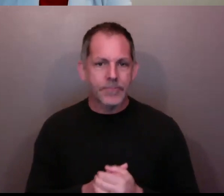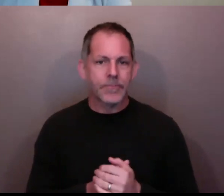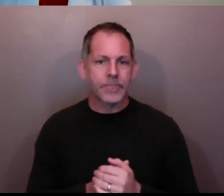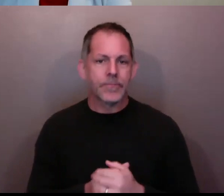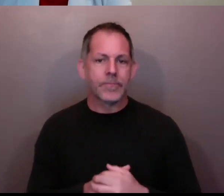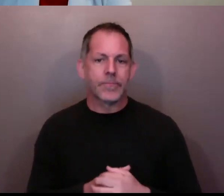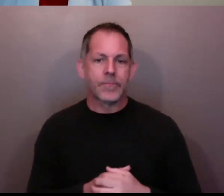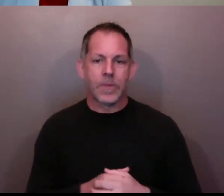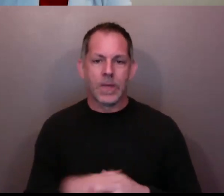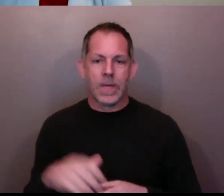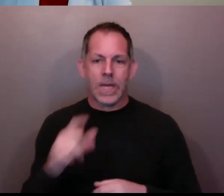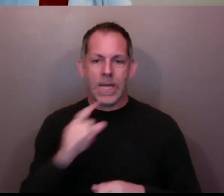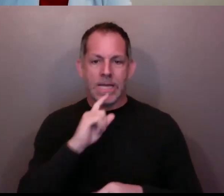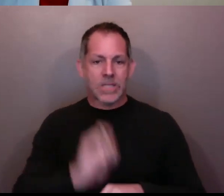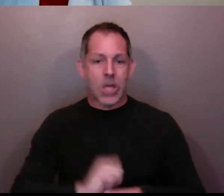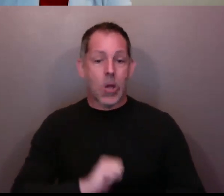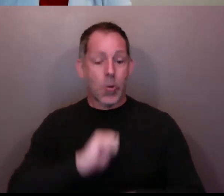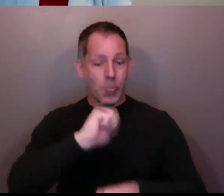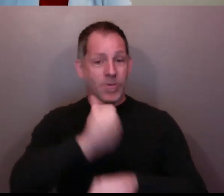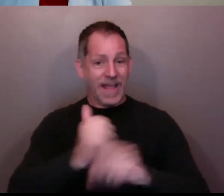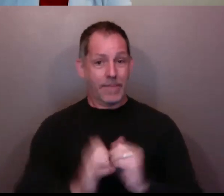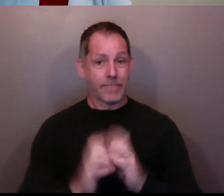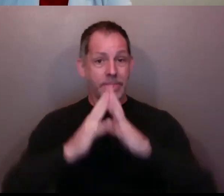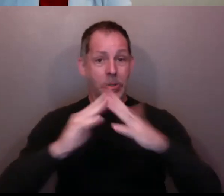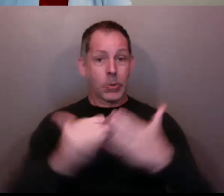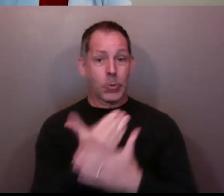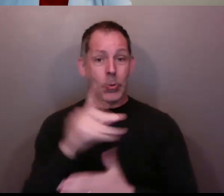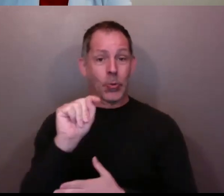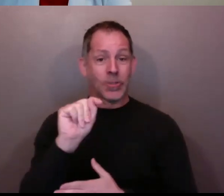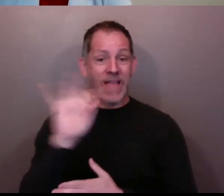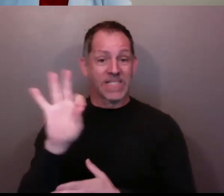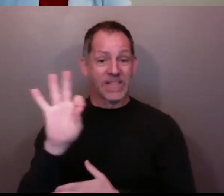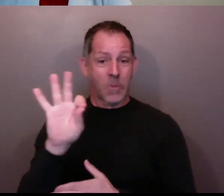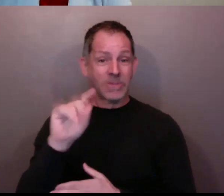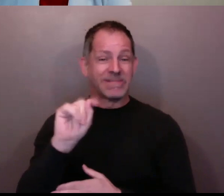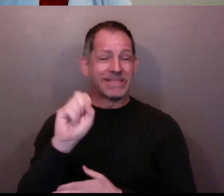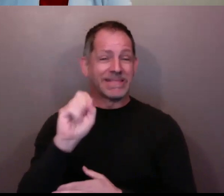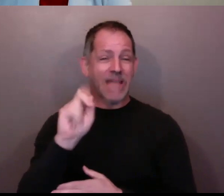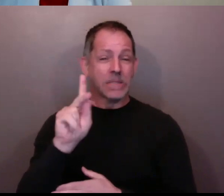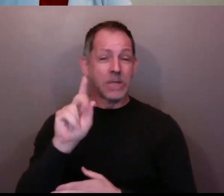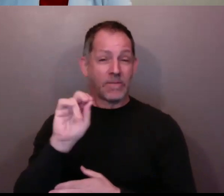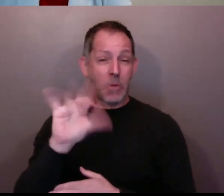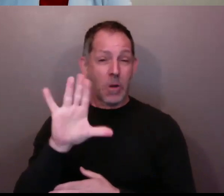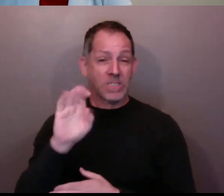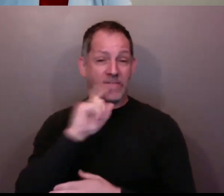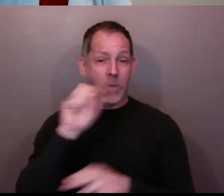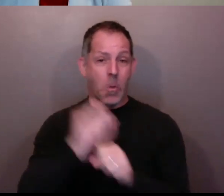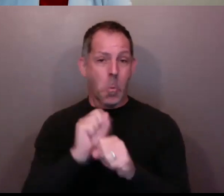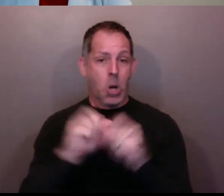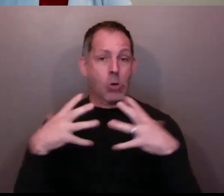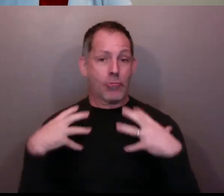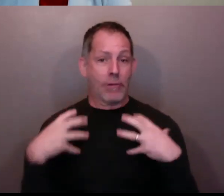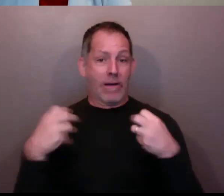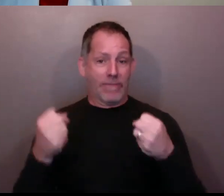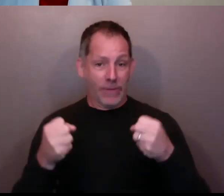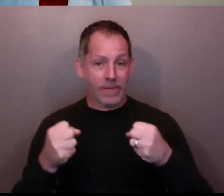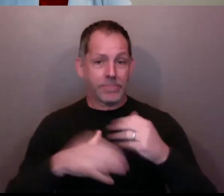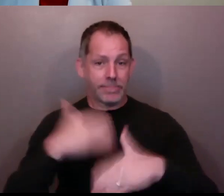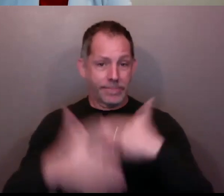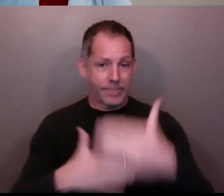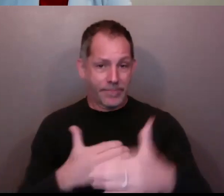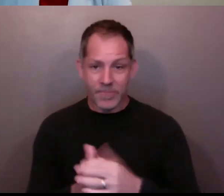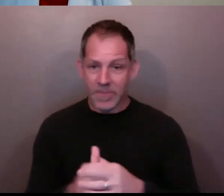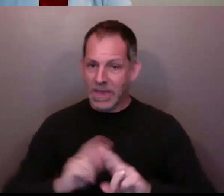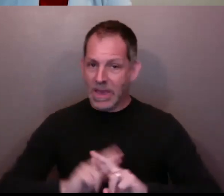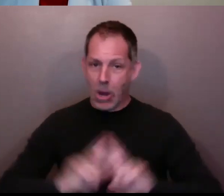our partners and others from around the county to assist us in really mobilizing our resources to help businesses and workers